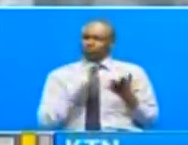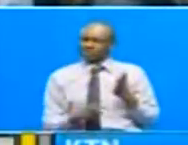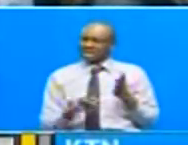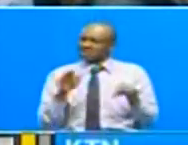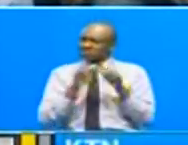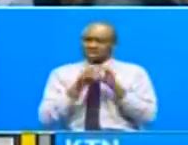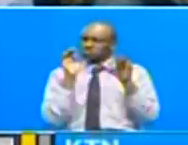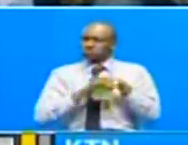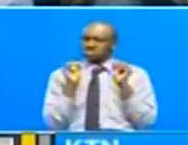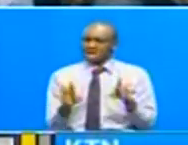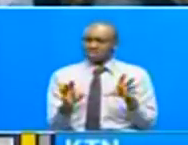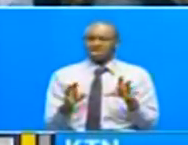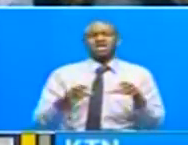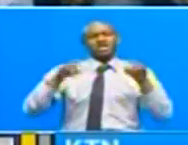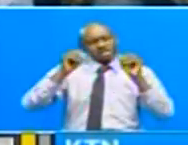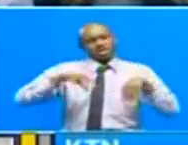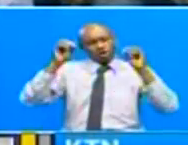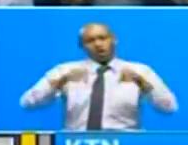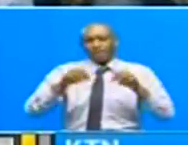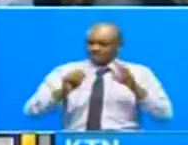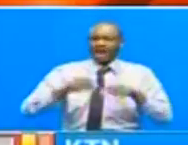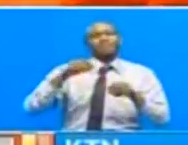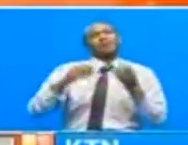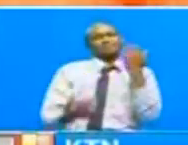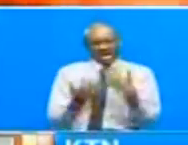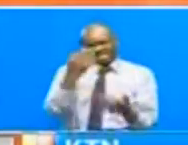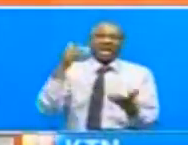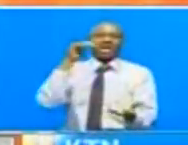not well. Gikomba was burning once again.